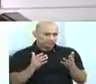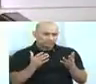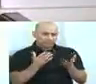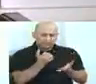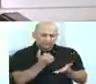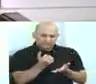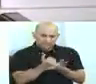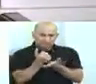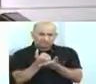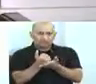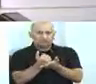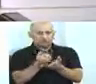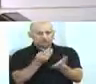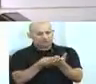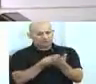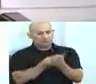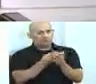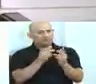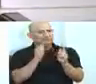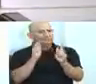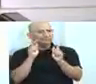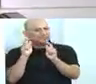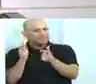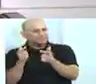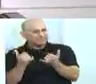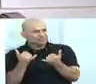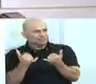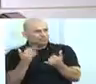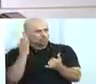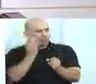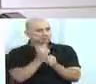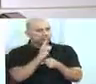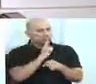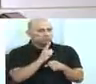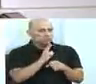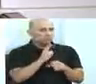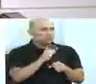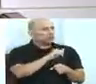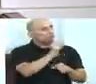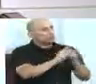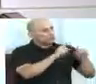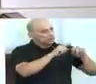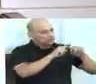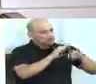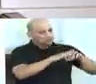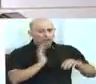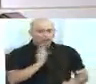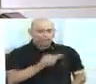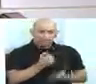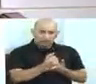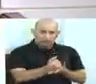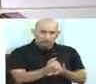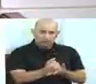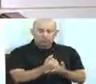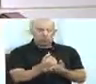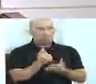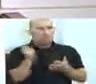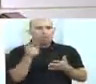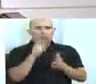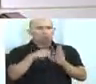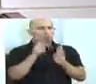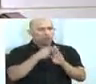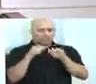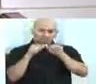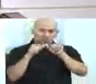The financial gifts that you provide at this time will assure that all those who rely on us and all those that we continue to, for all those